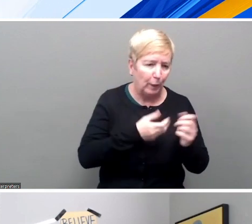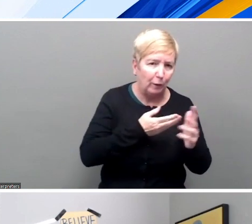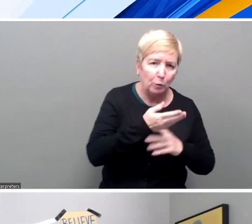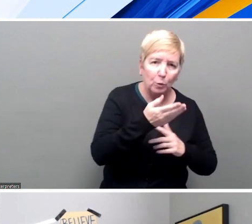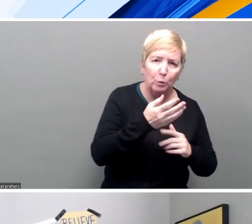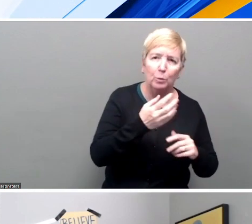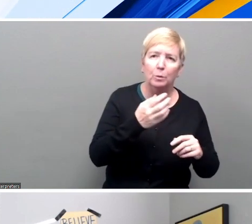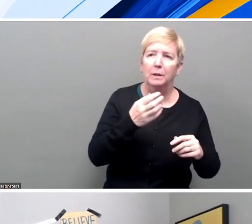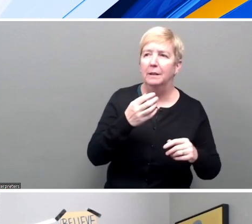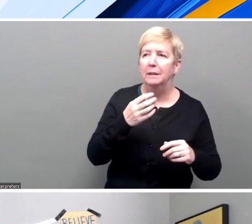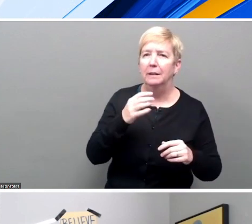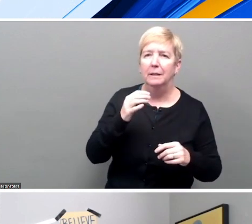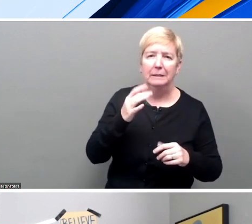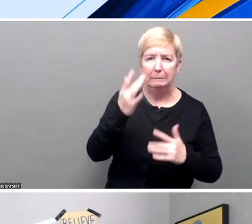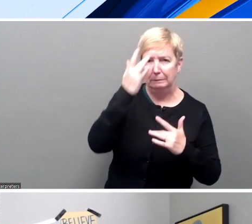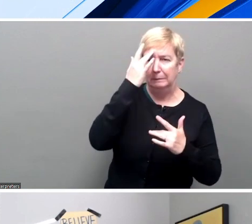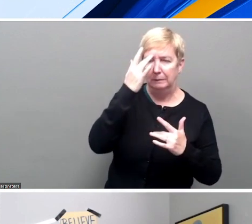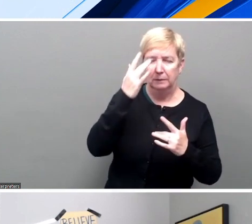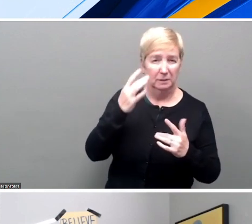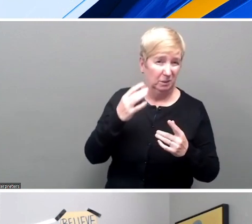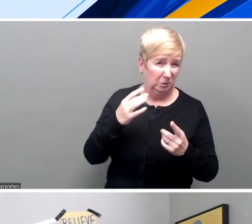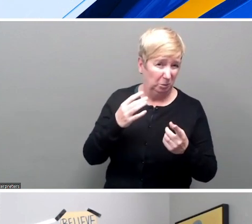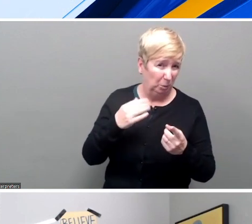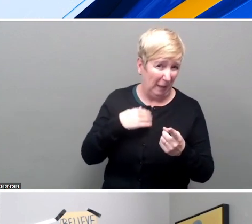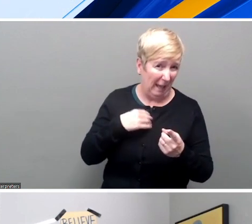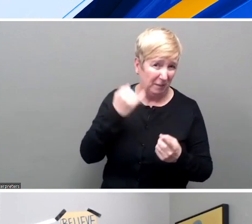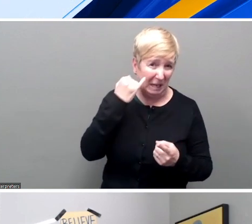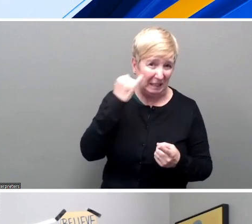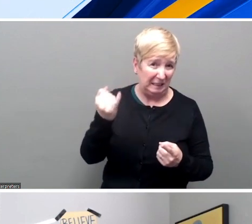if perhaps y'all have an idea of how to